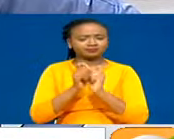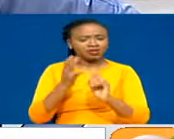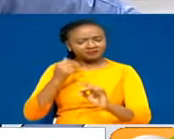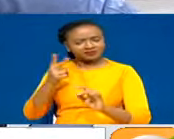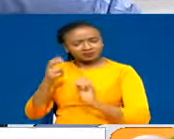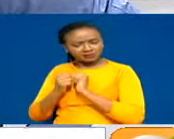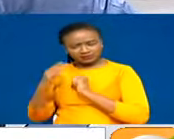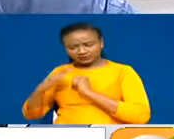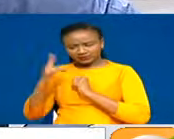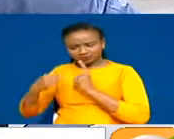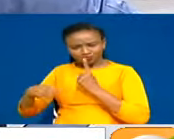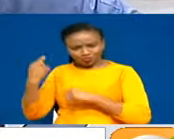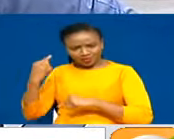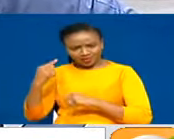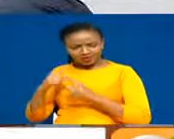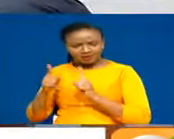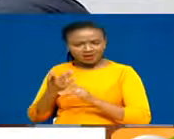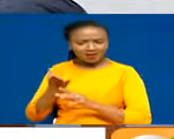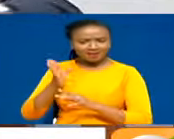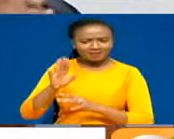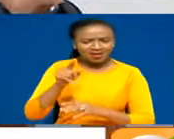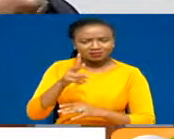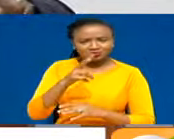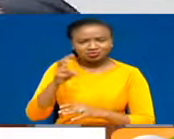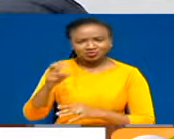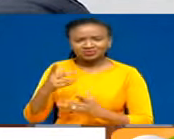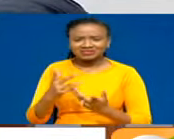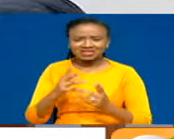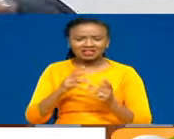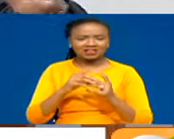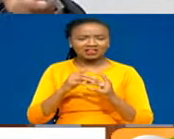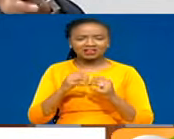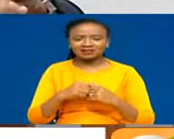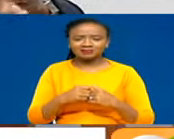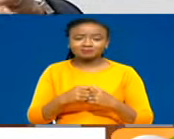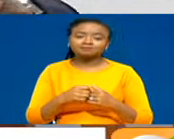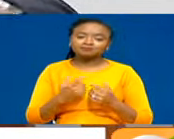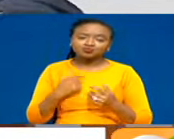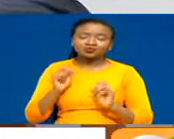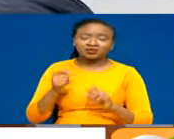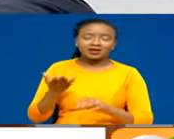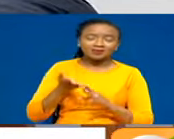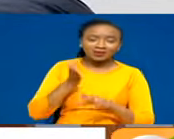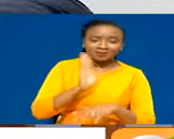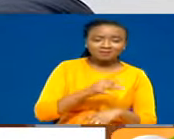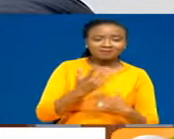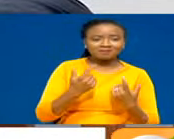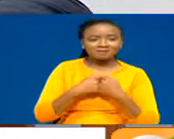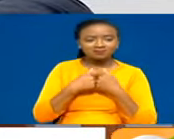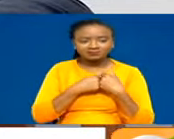it been difficult rebuilding from that? Yes. So we went into the bubble, and that was every NBA team.